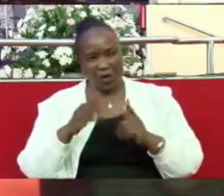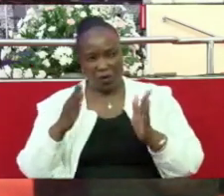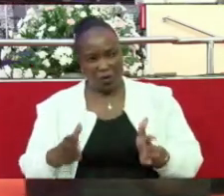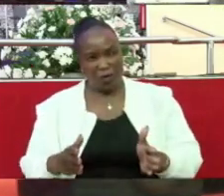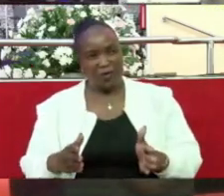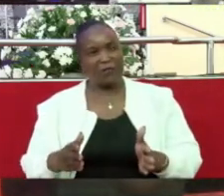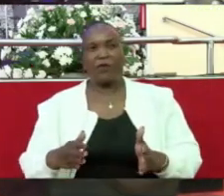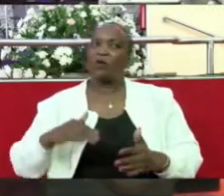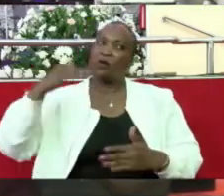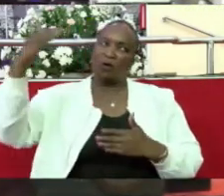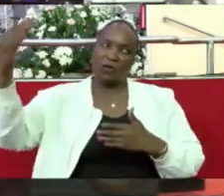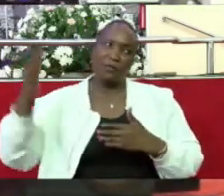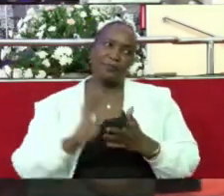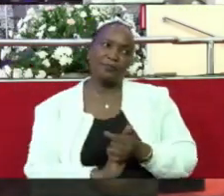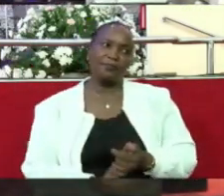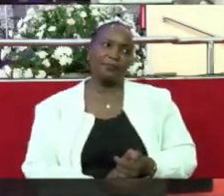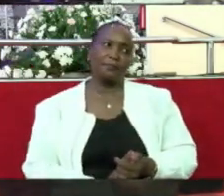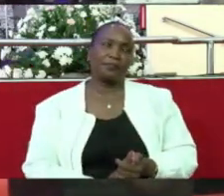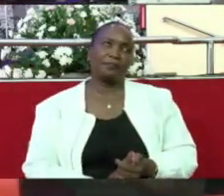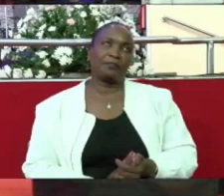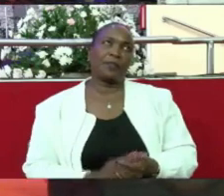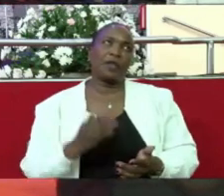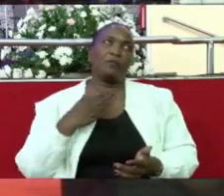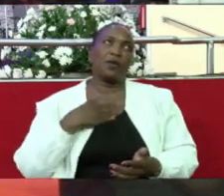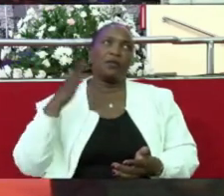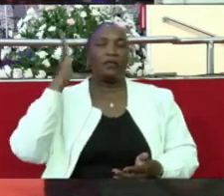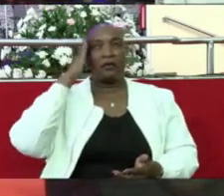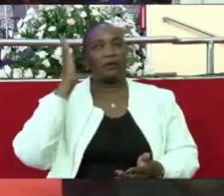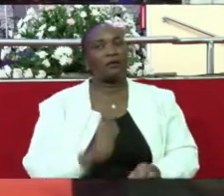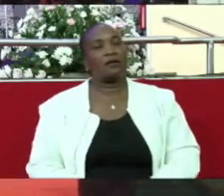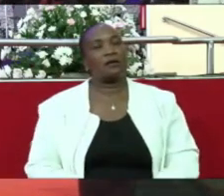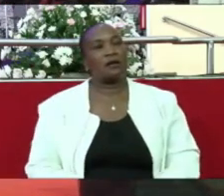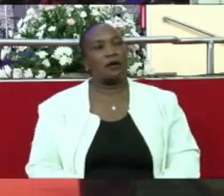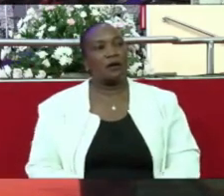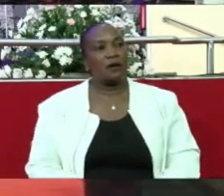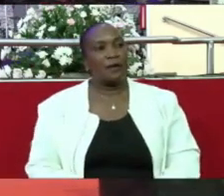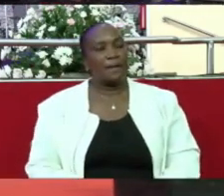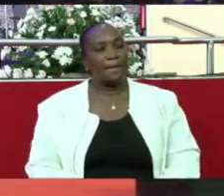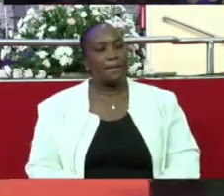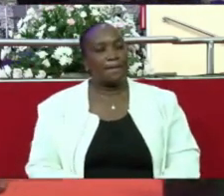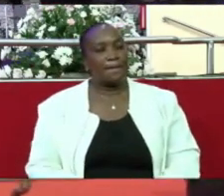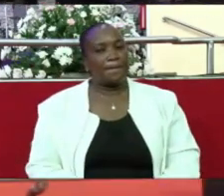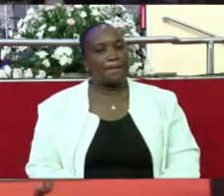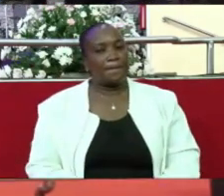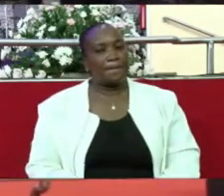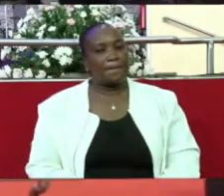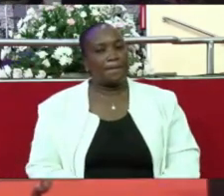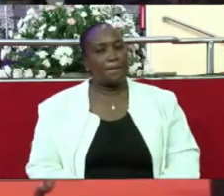also thinking. Nimekuwa nadhania. And just thinking because I also am a believer and a Christian at the same time. Nikifikiria tu sababu pia